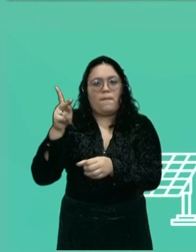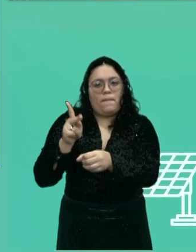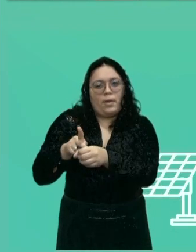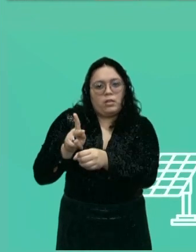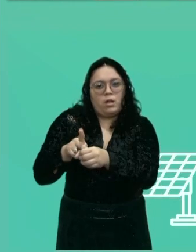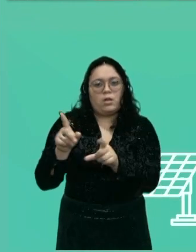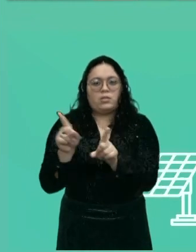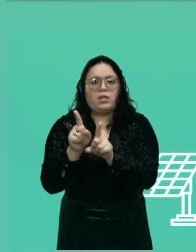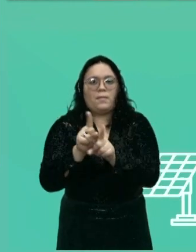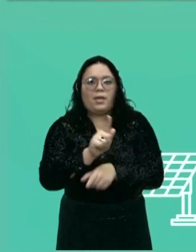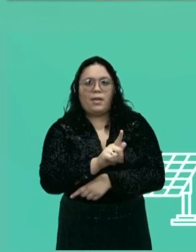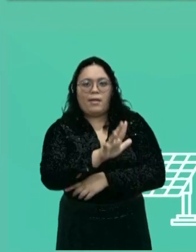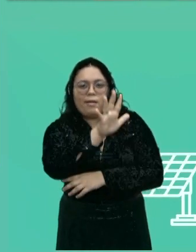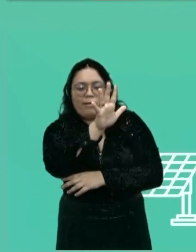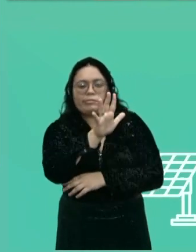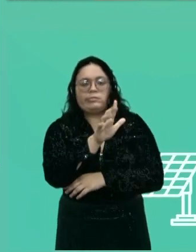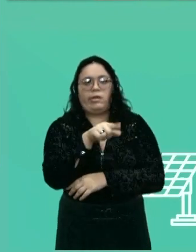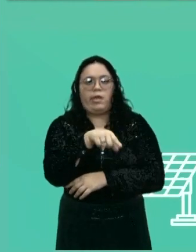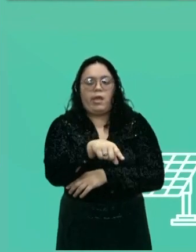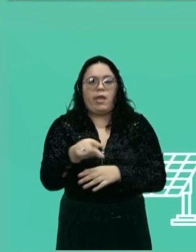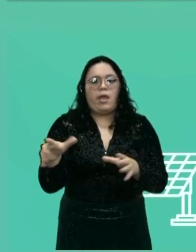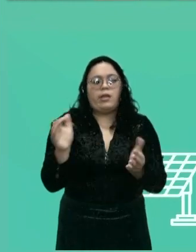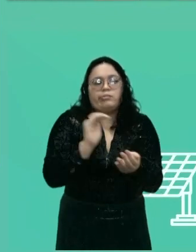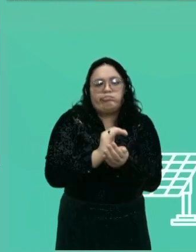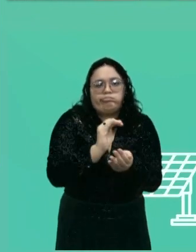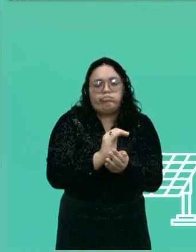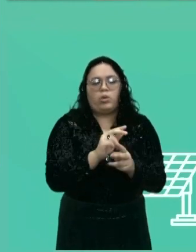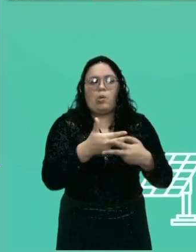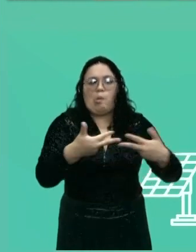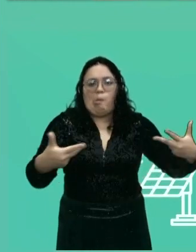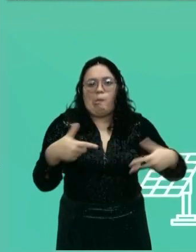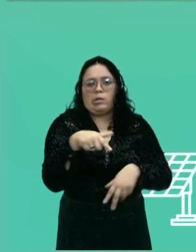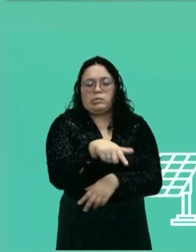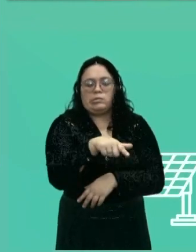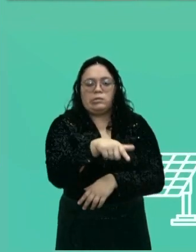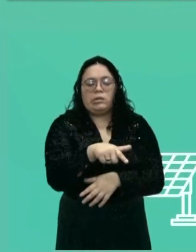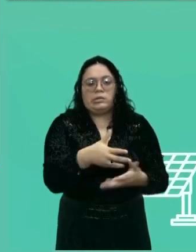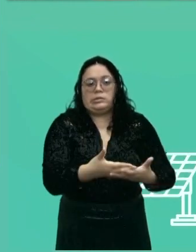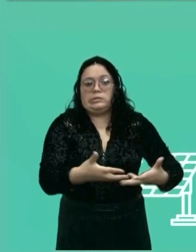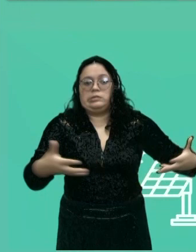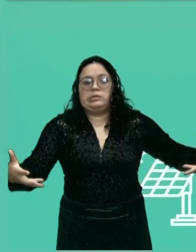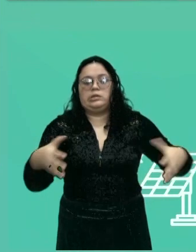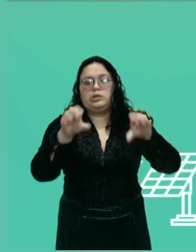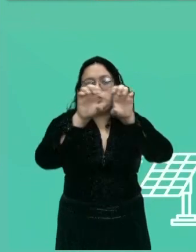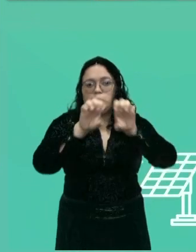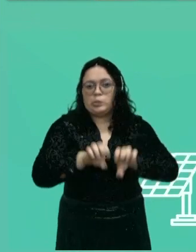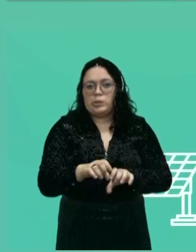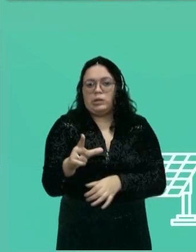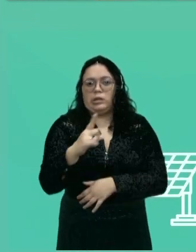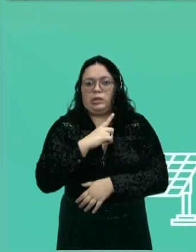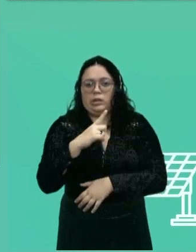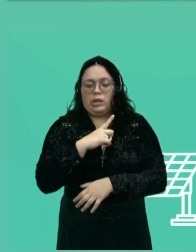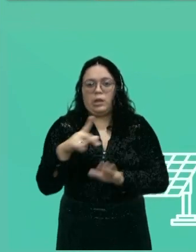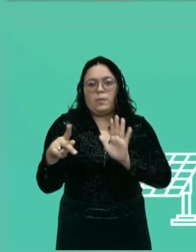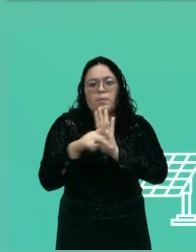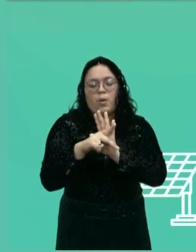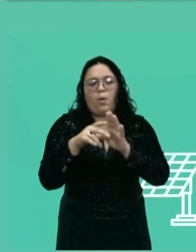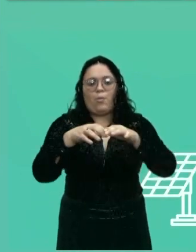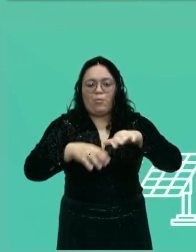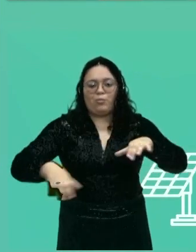storage. And we also have a vast pipeline infrastructure for natural gas, which can be redeployed and used towards